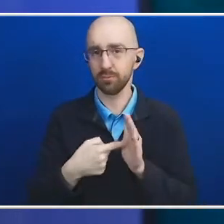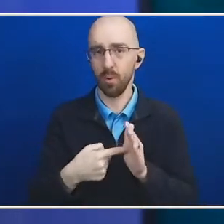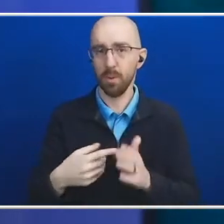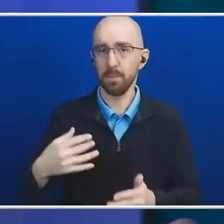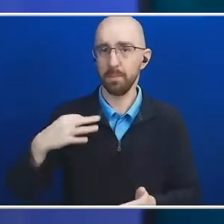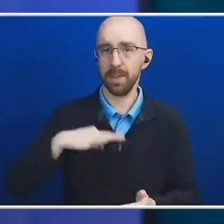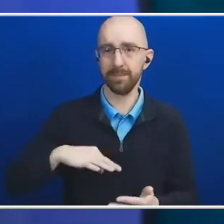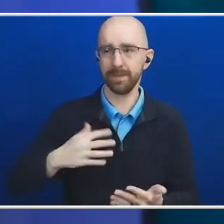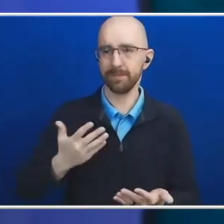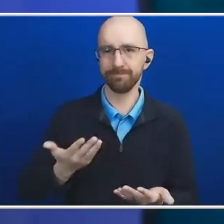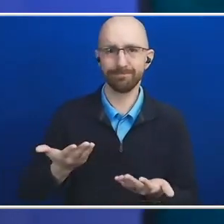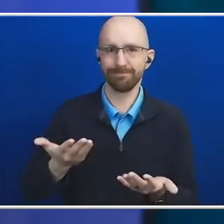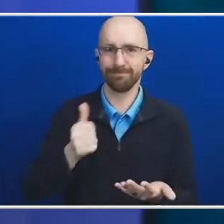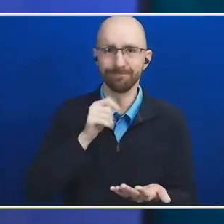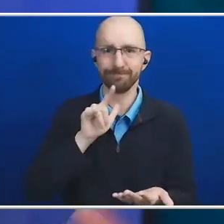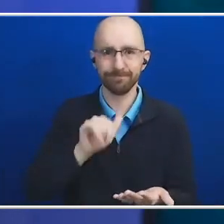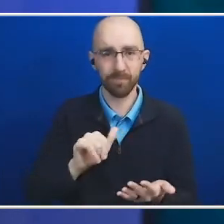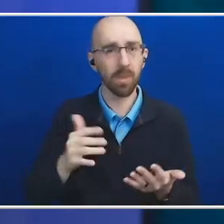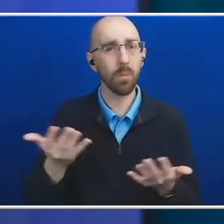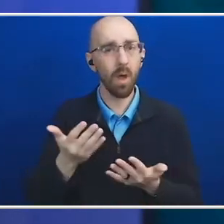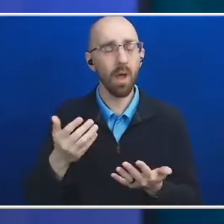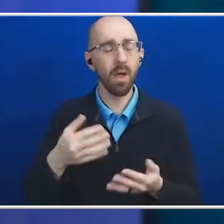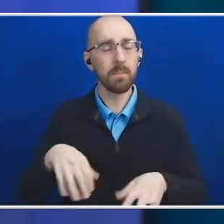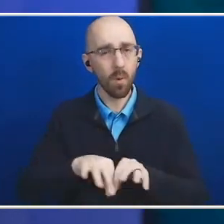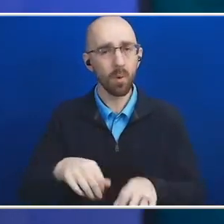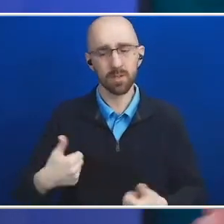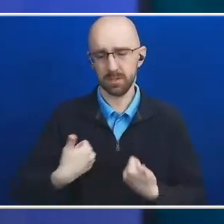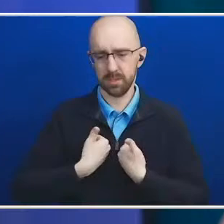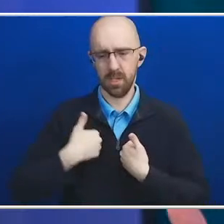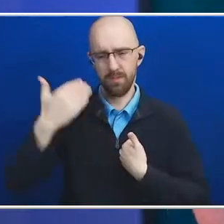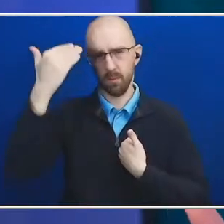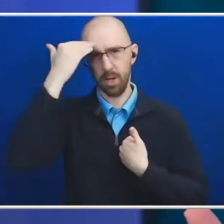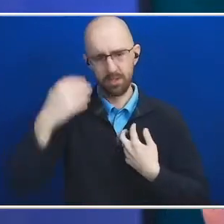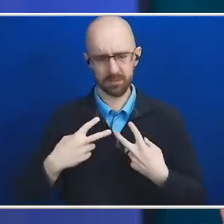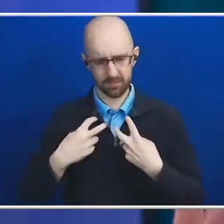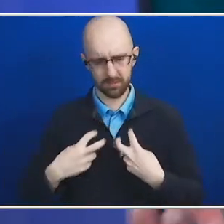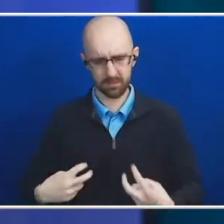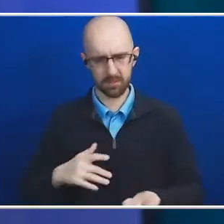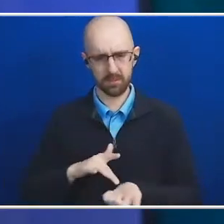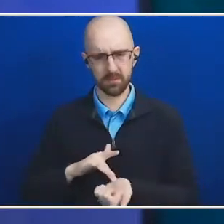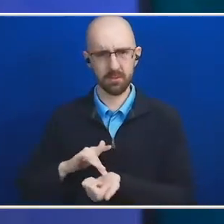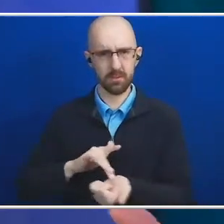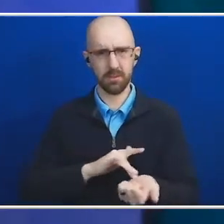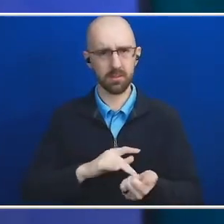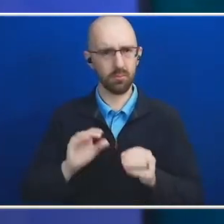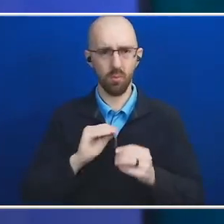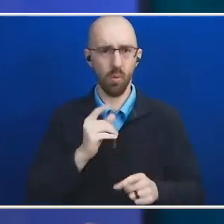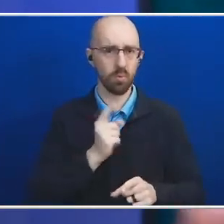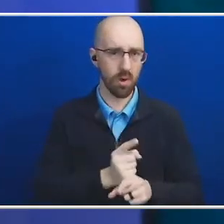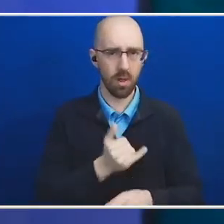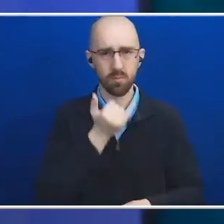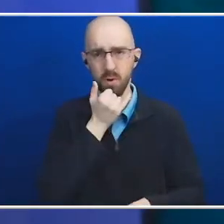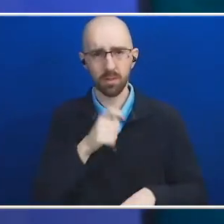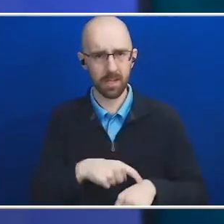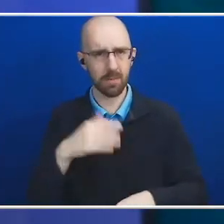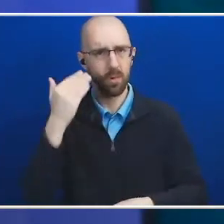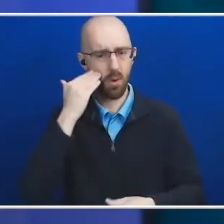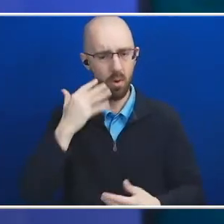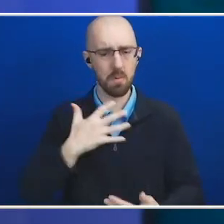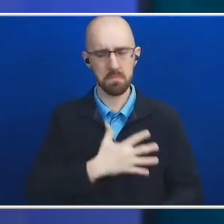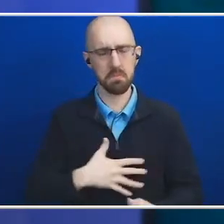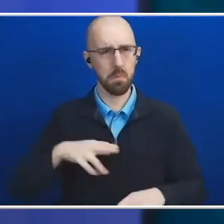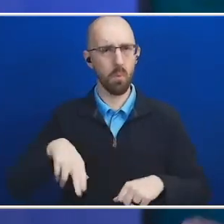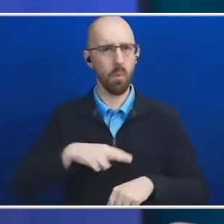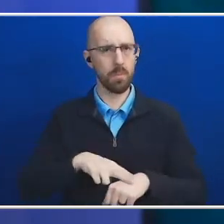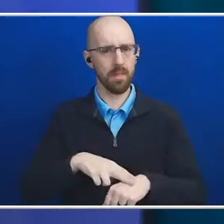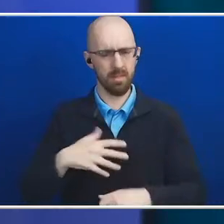is just self-awareness. Just know what your body is. There's not a right or wrong time. Know what is normal, and when it's not, get it checked